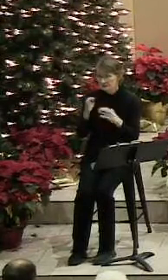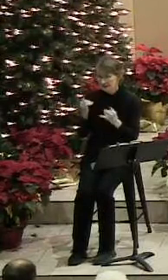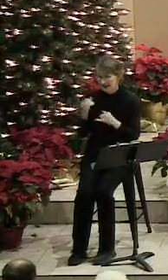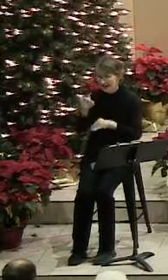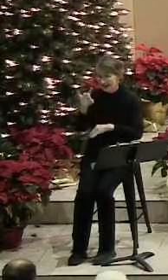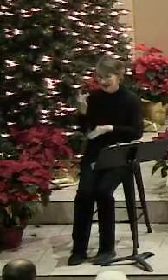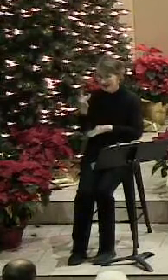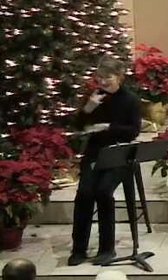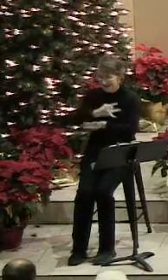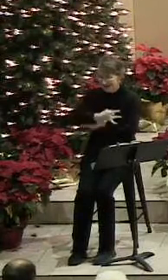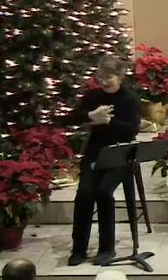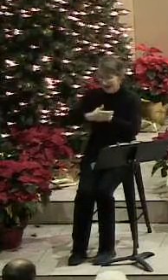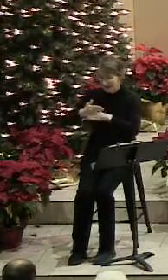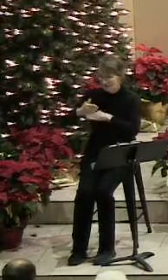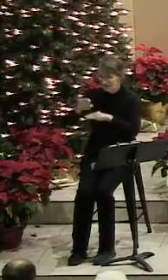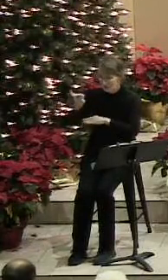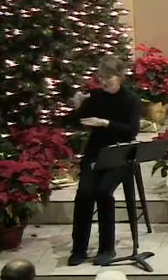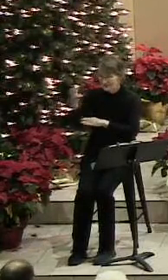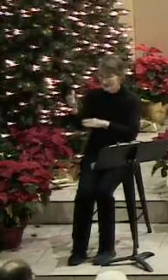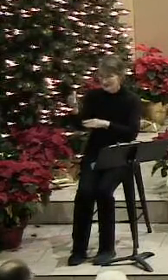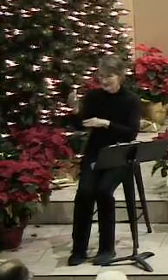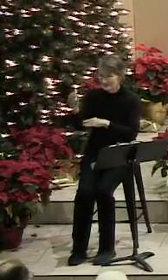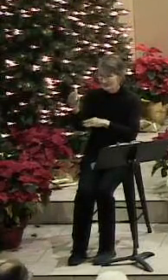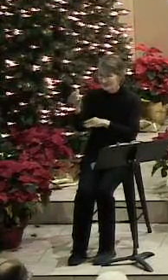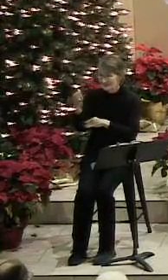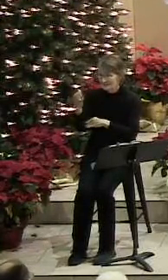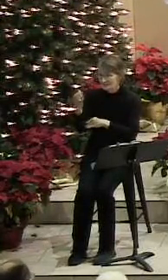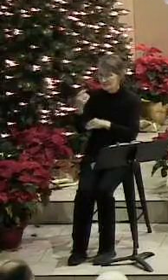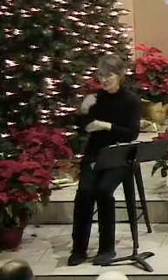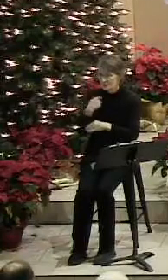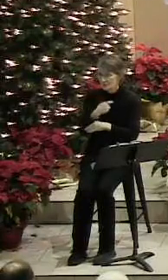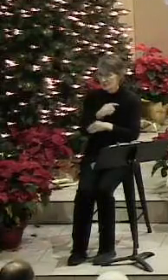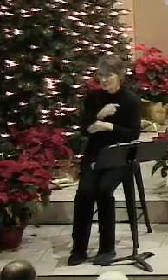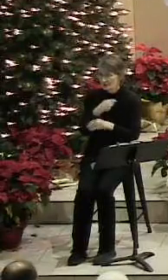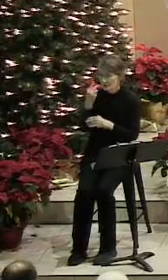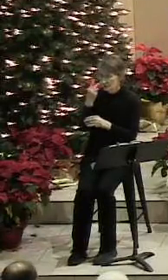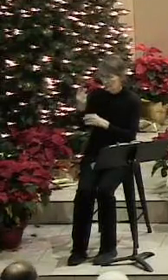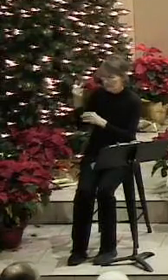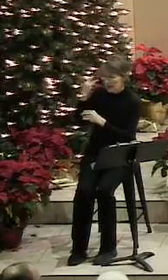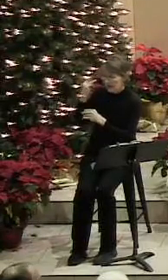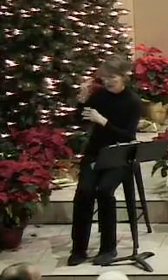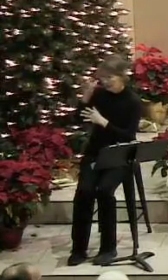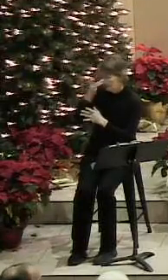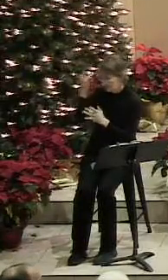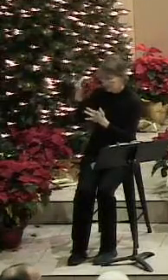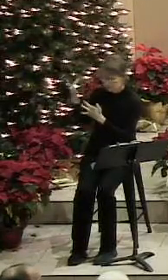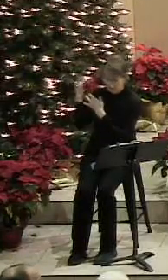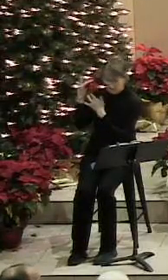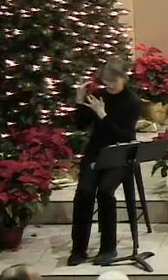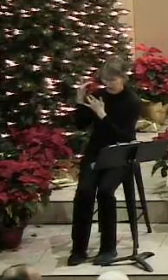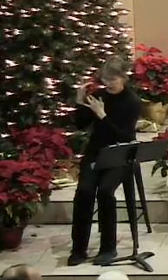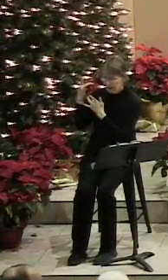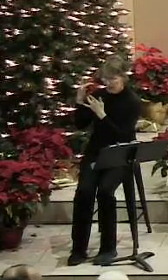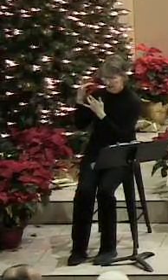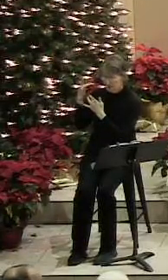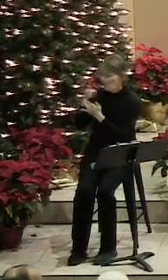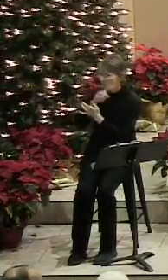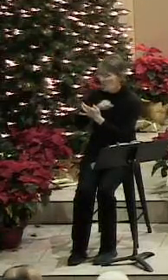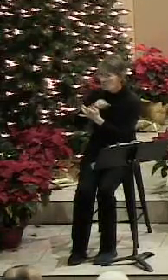Christmas, let us let go of the stained and sinful past of Adam and let us embrace the new